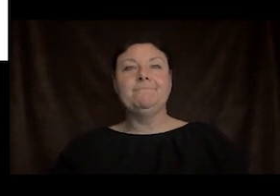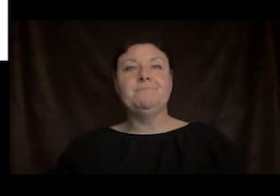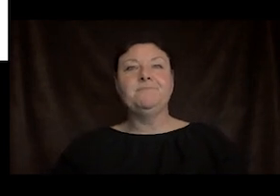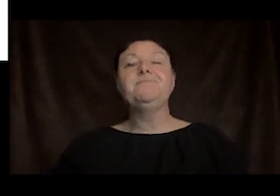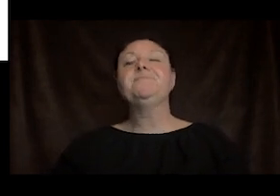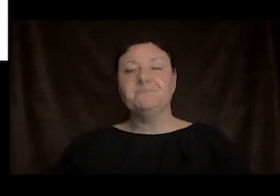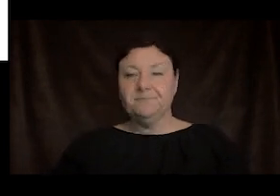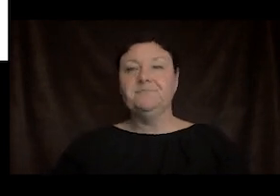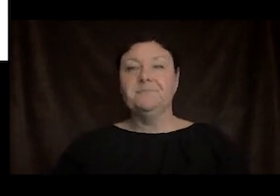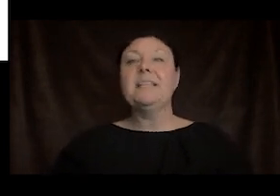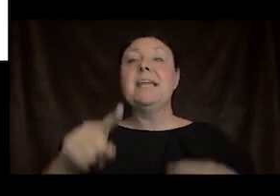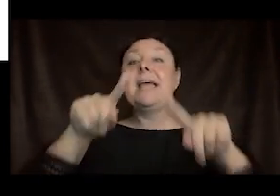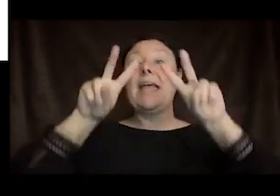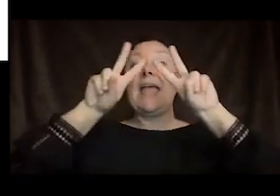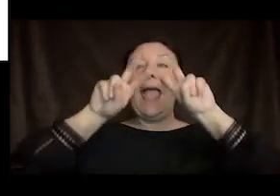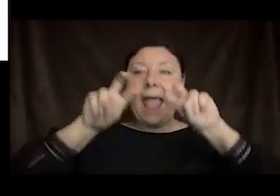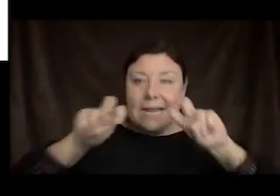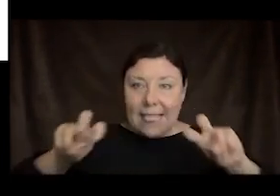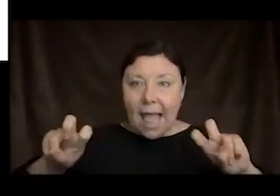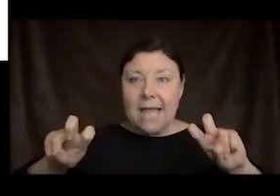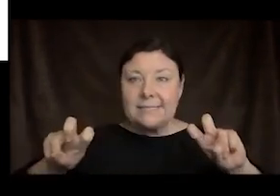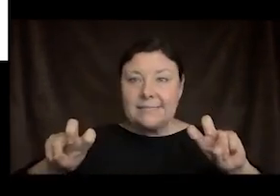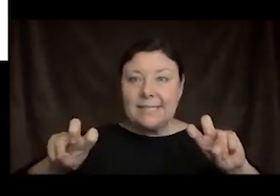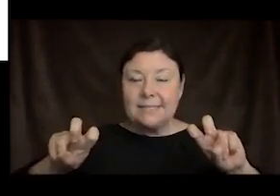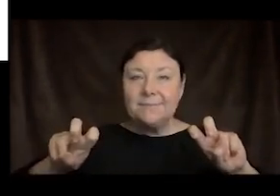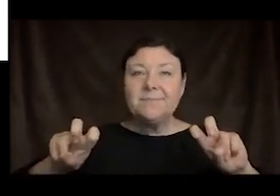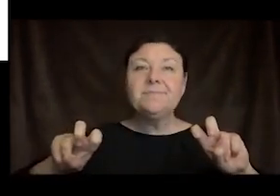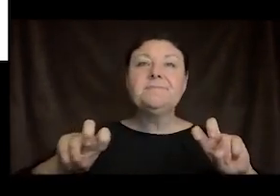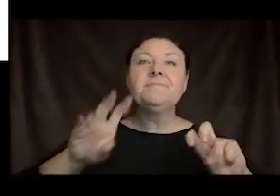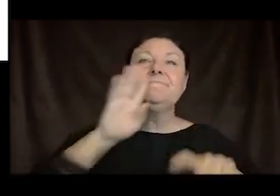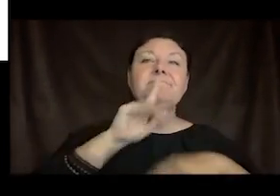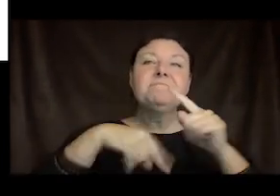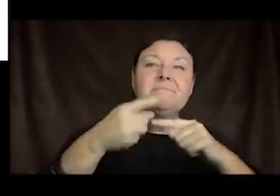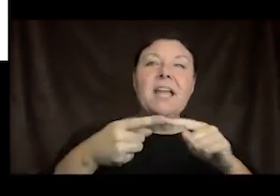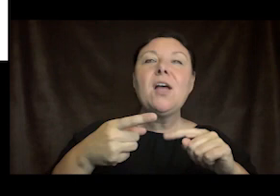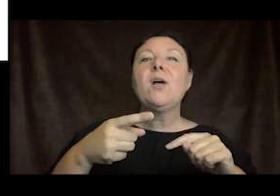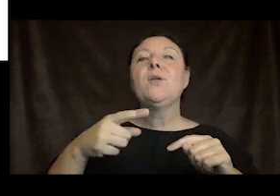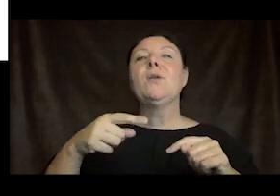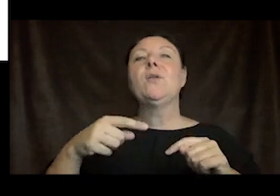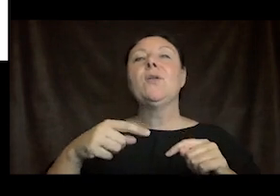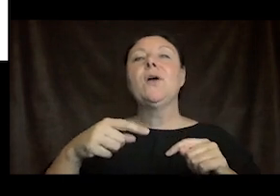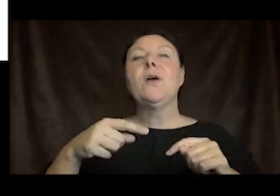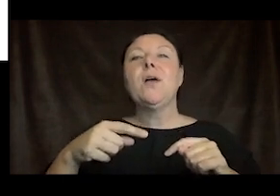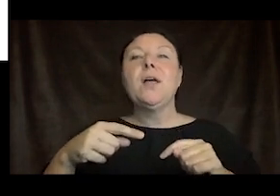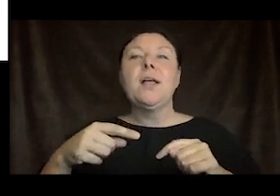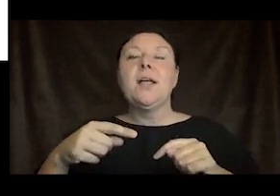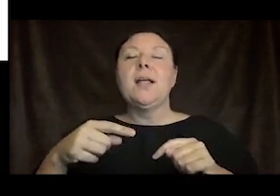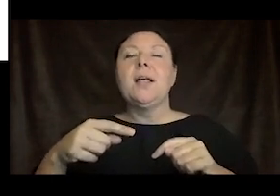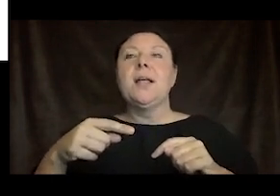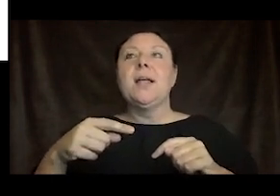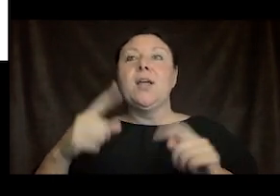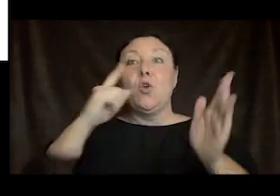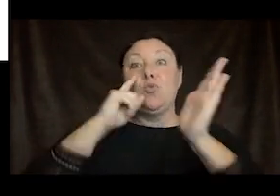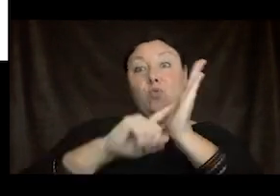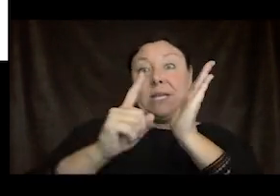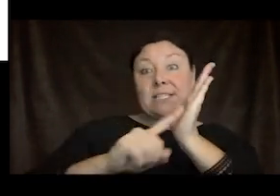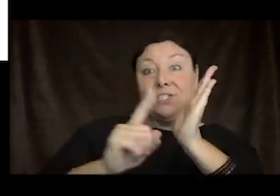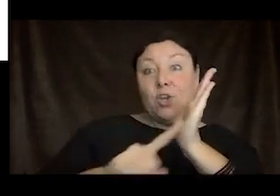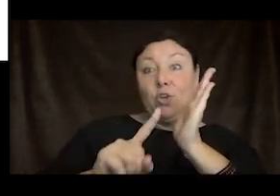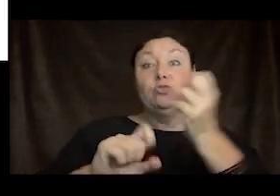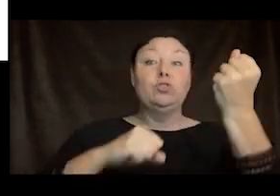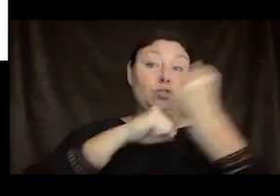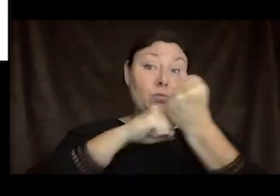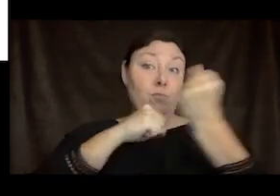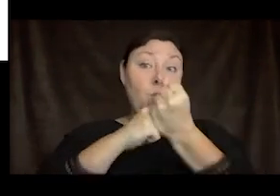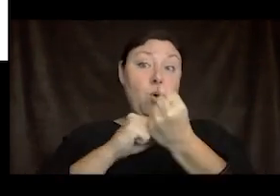And then, of course, analyzing. And, we hear about Bloom's taxonomy all the time, but we know that the research supports and